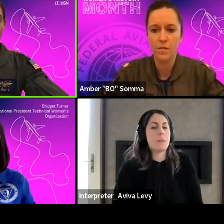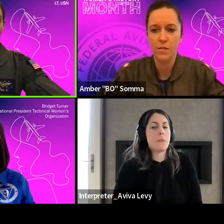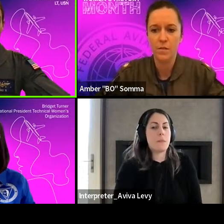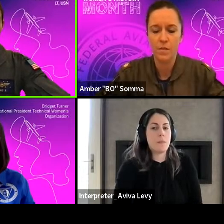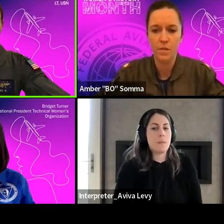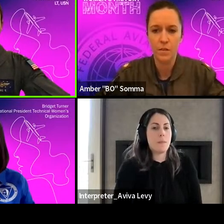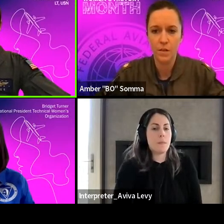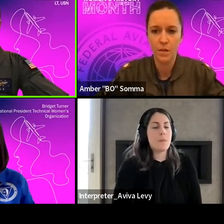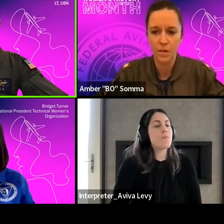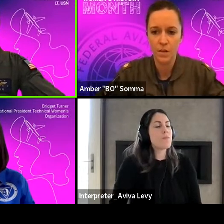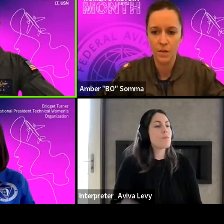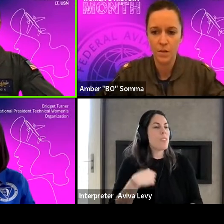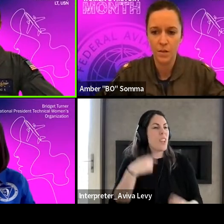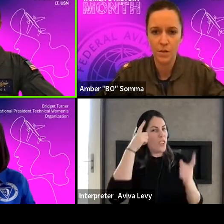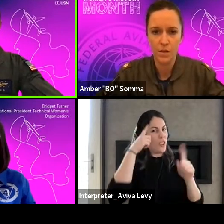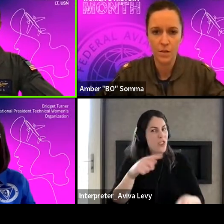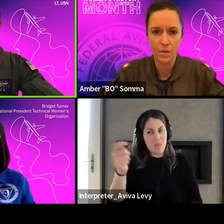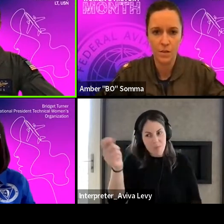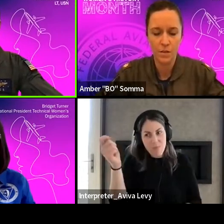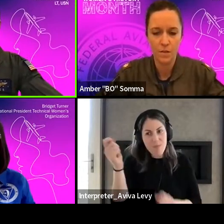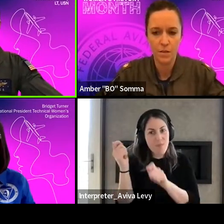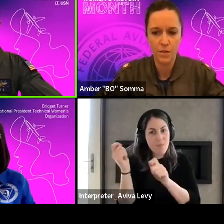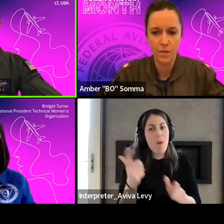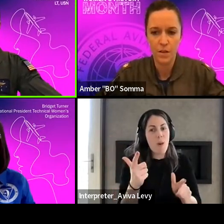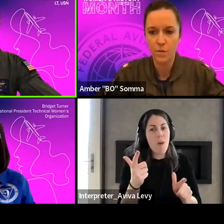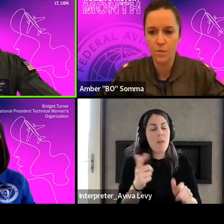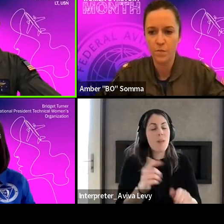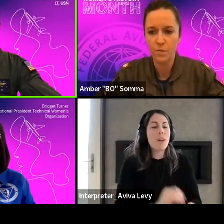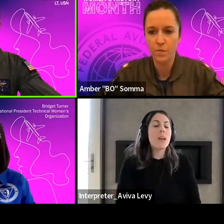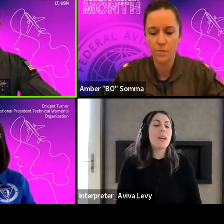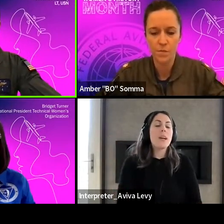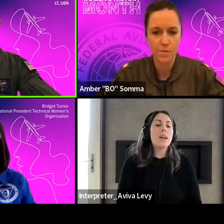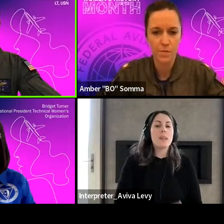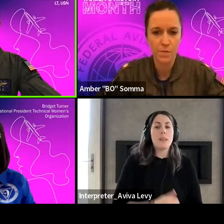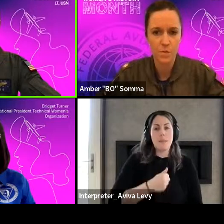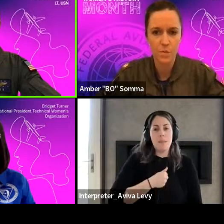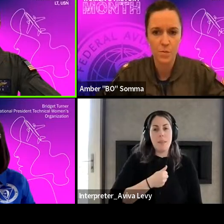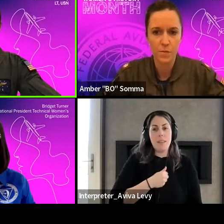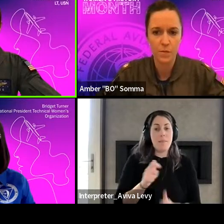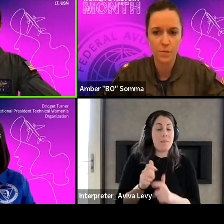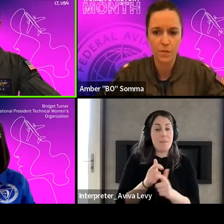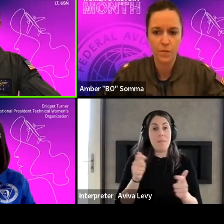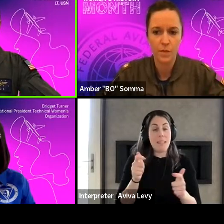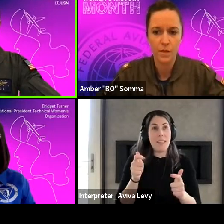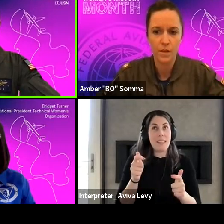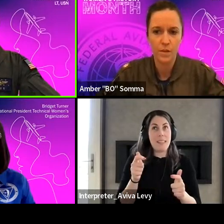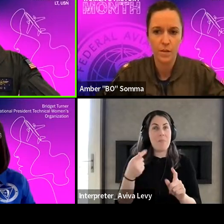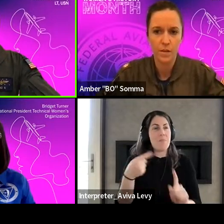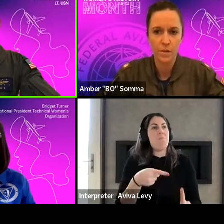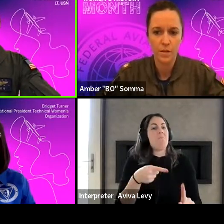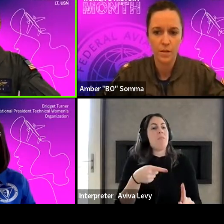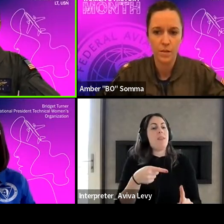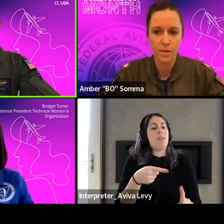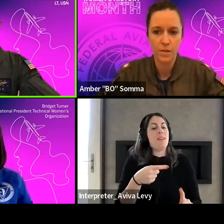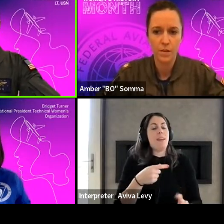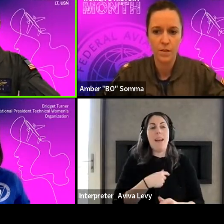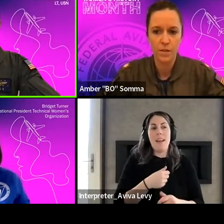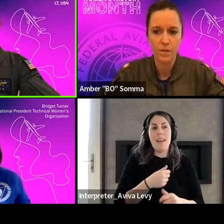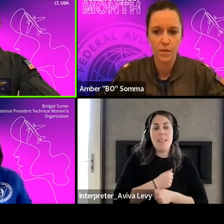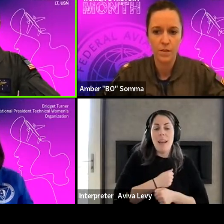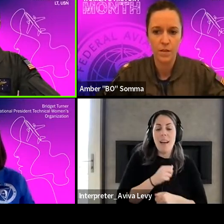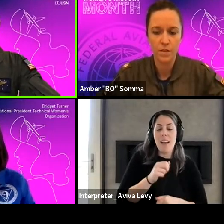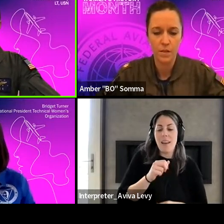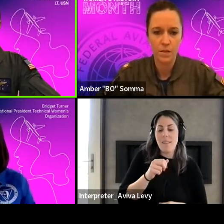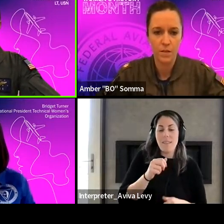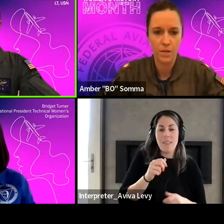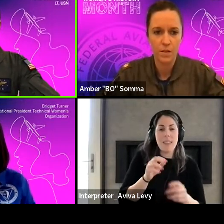everything that you guys said. I think for me, the biggest thing is always like the nuts and bolts, like the gear, like